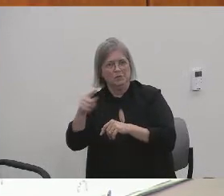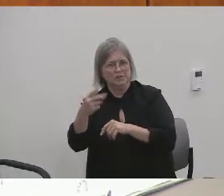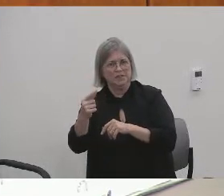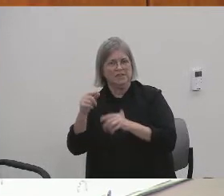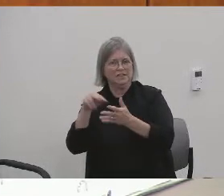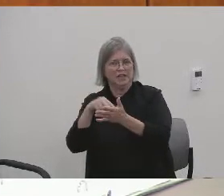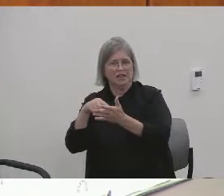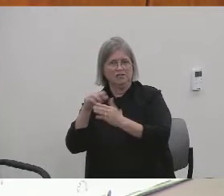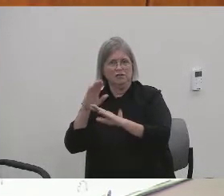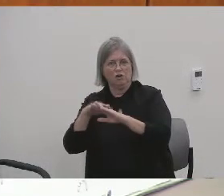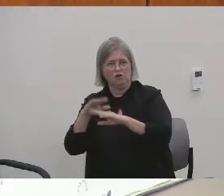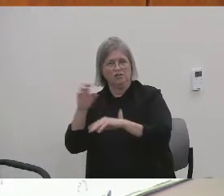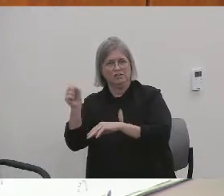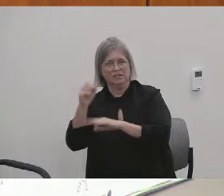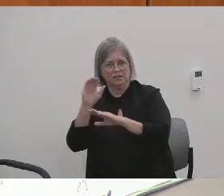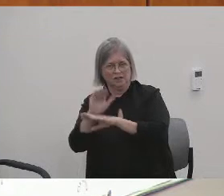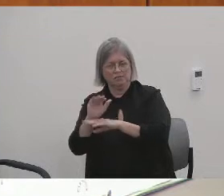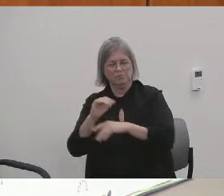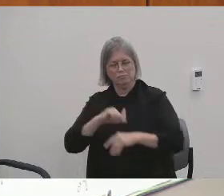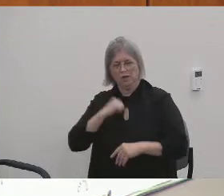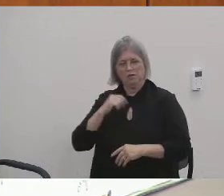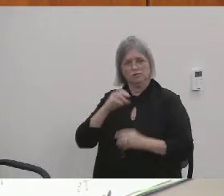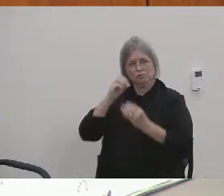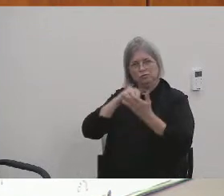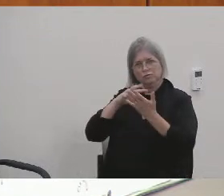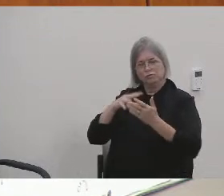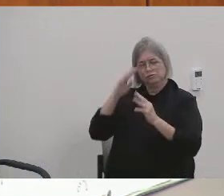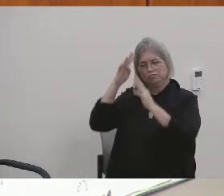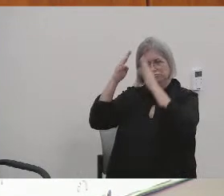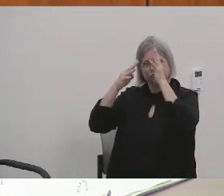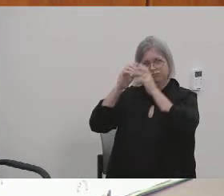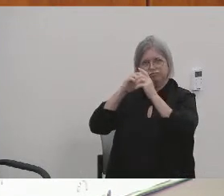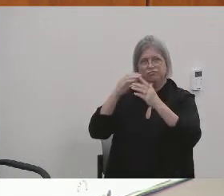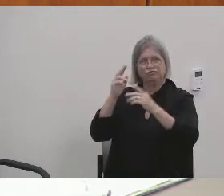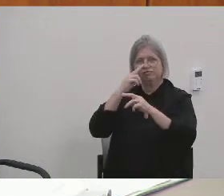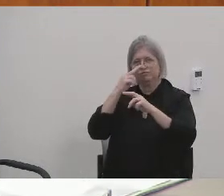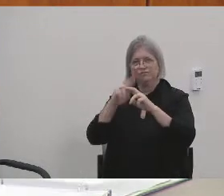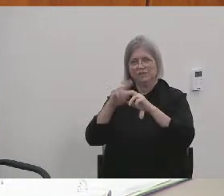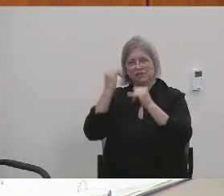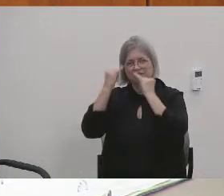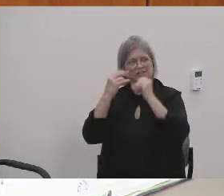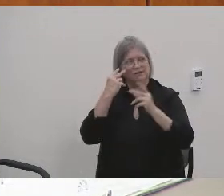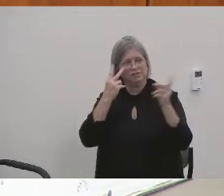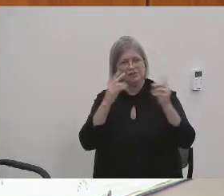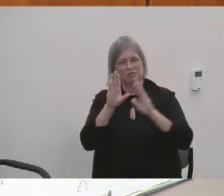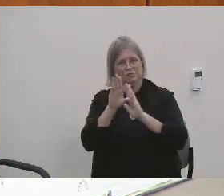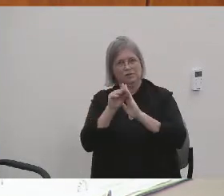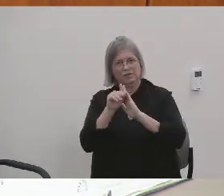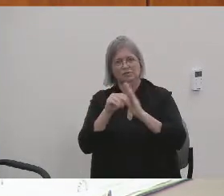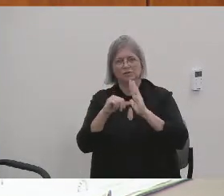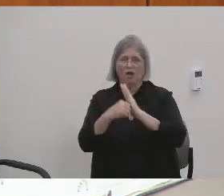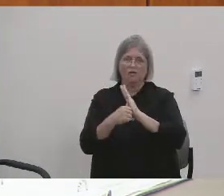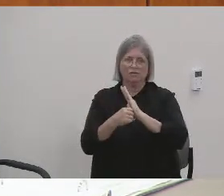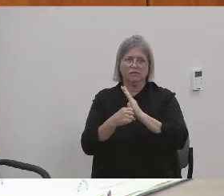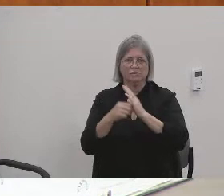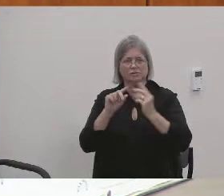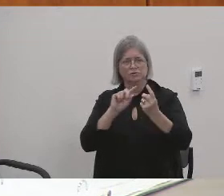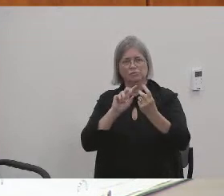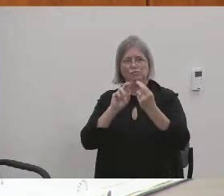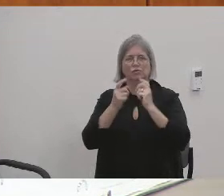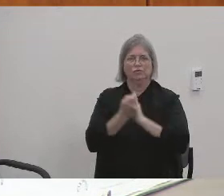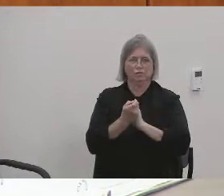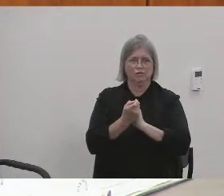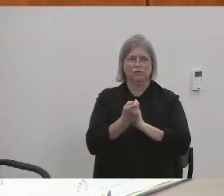evening. We're really proud of the students for coming up with all of these fun ideas, as you'll see in this video, which highlights the reverse homecoming